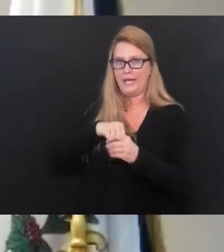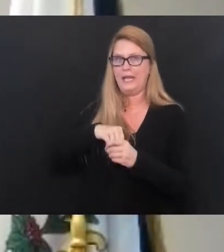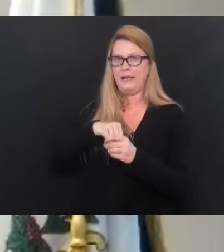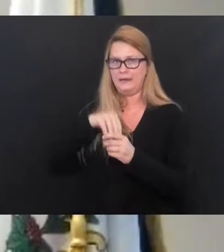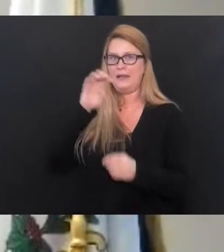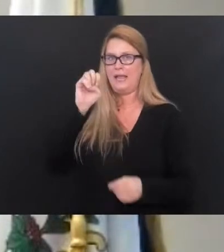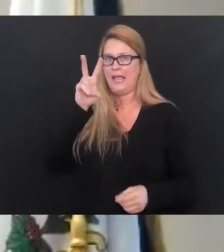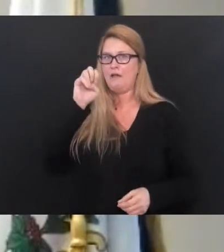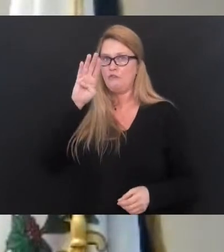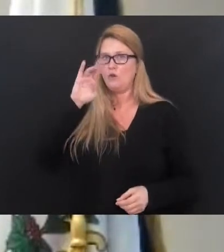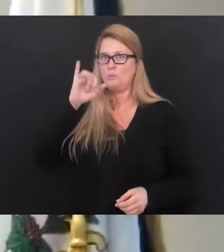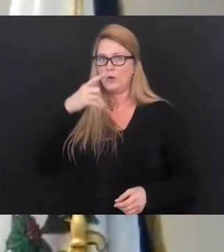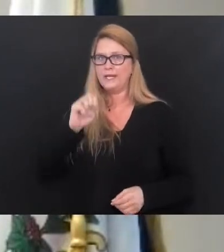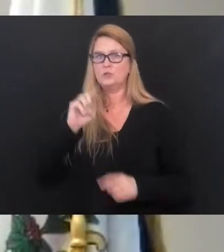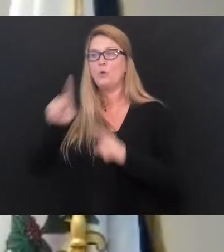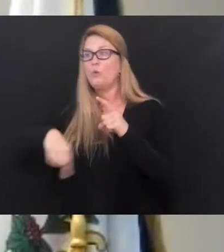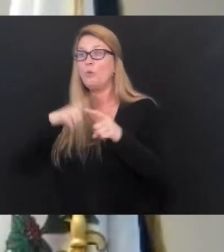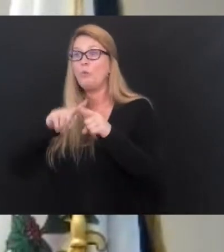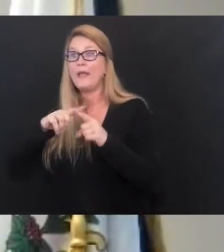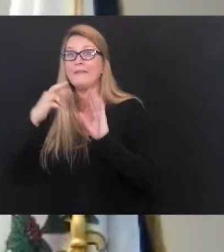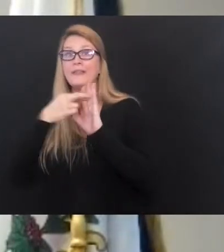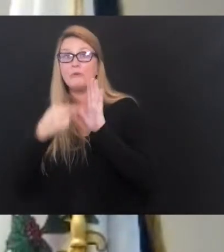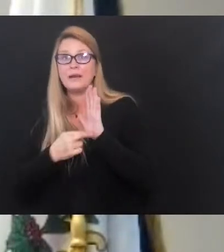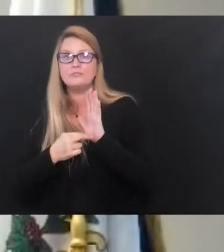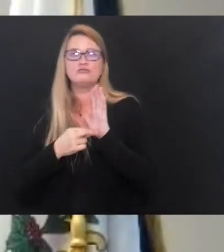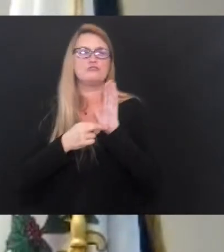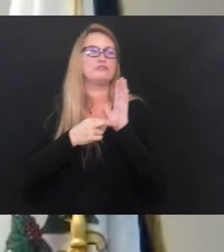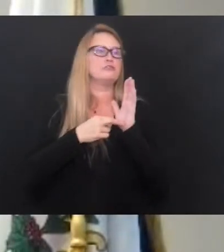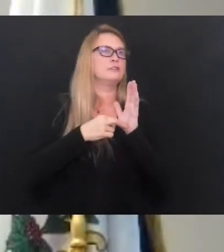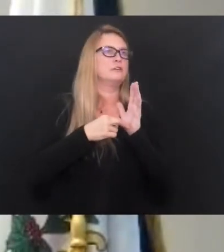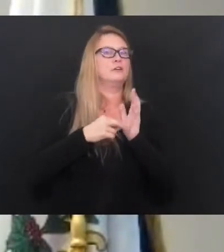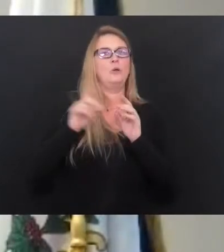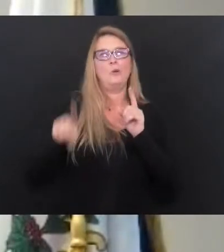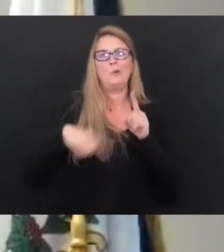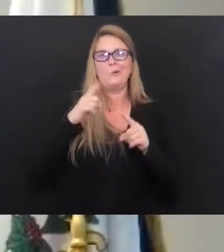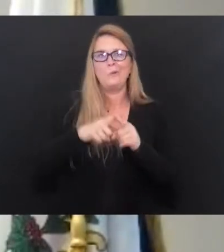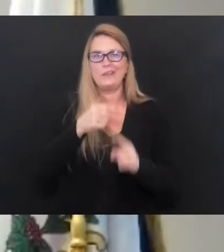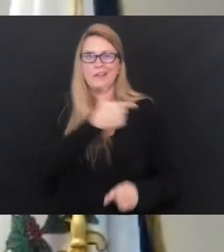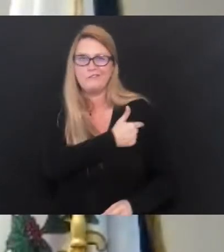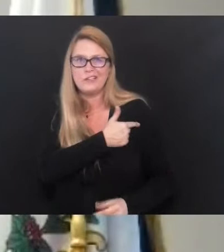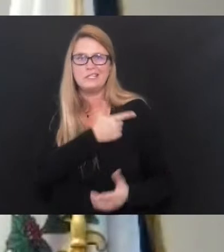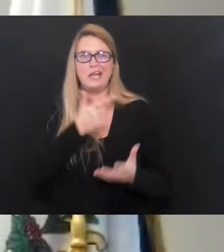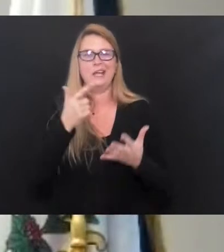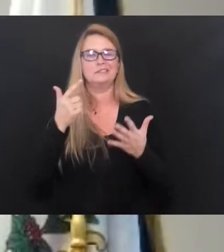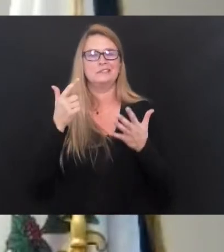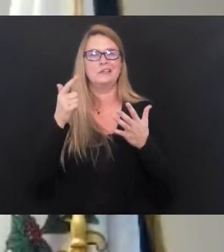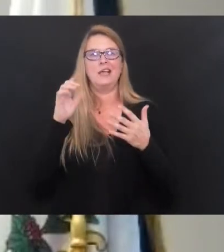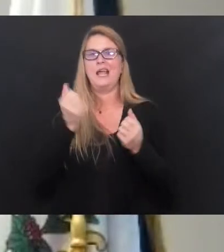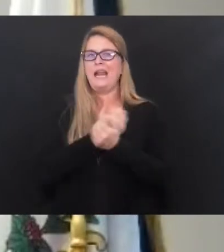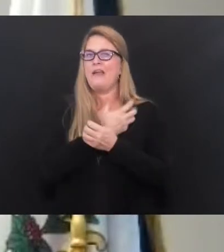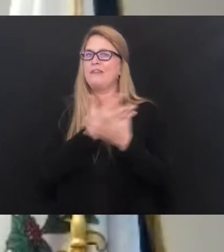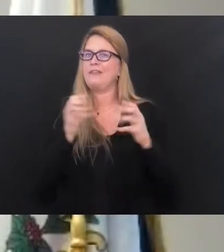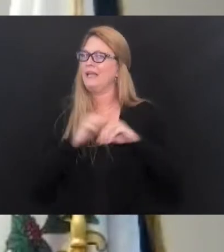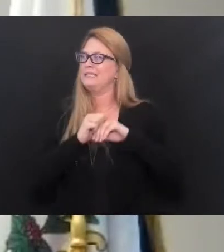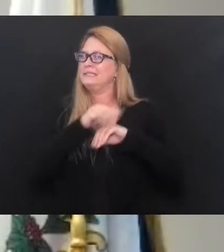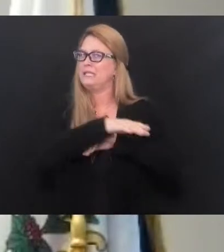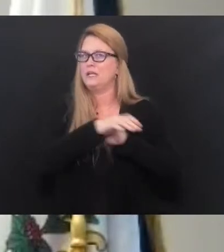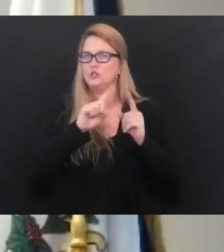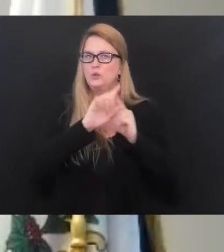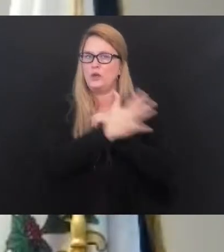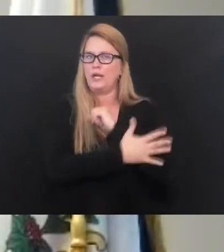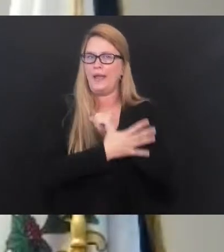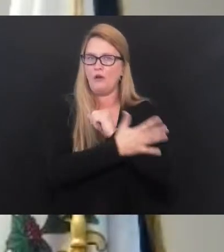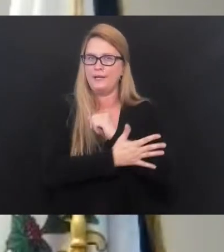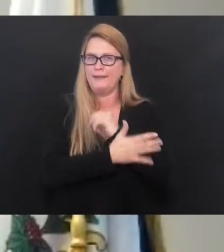when they registered. All of the information they place in there is accessible by the folks at the county level. Let me first say that the